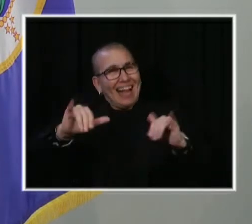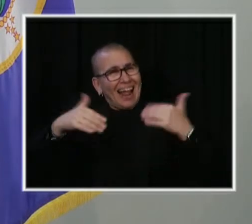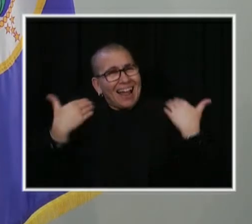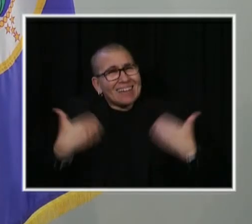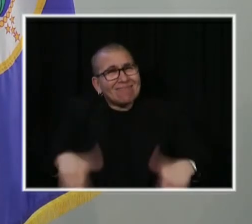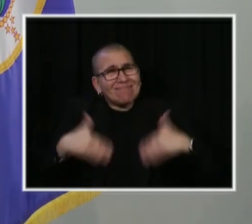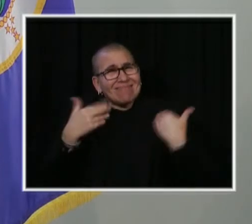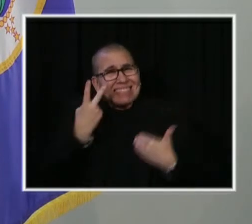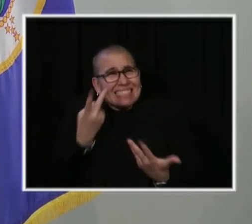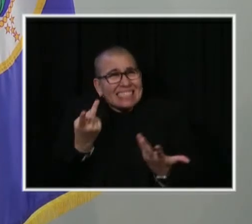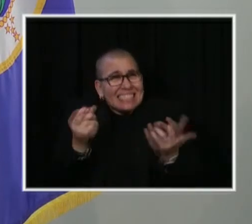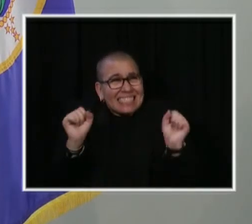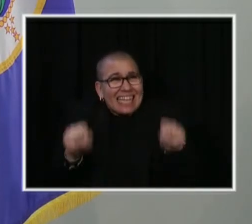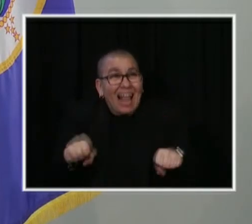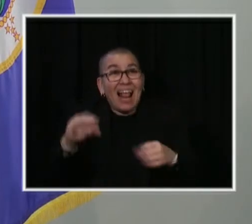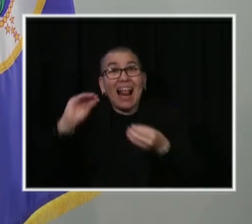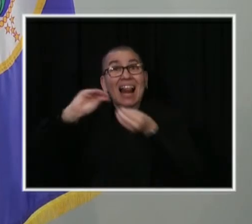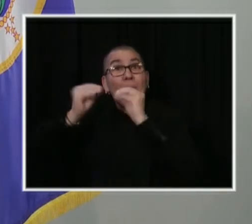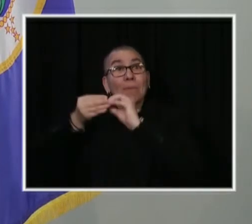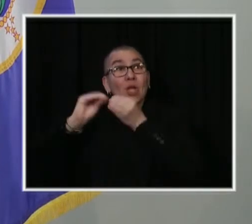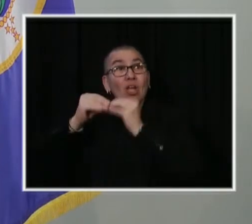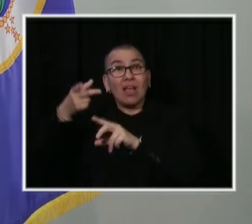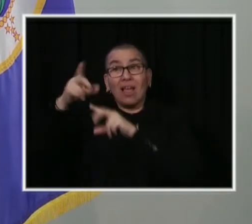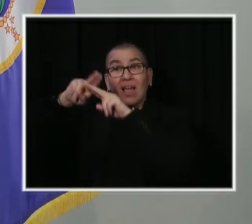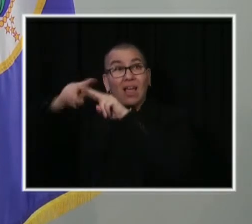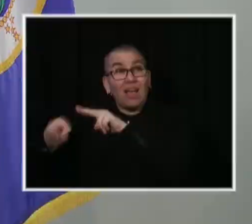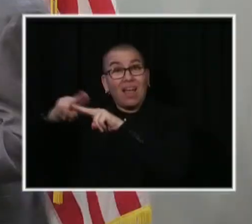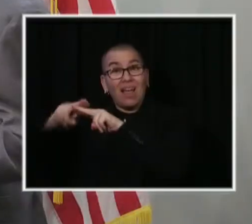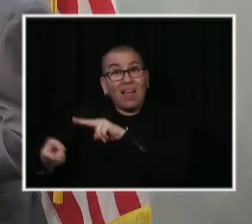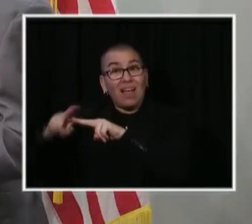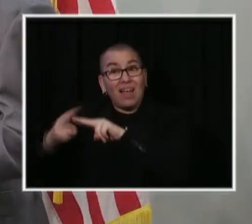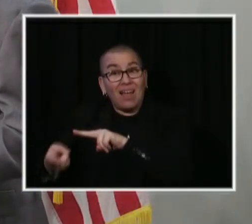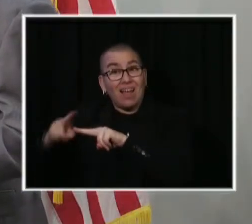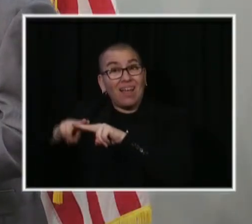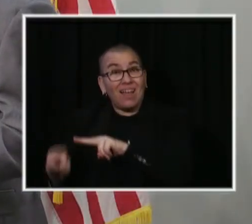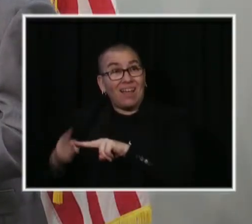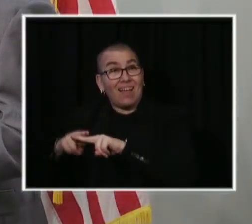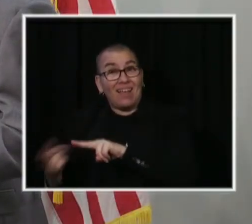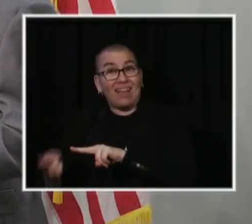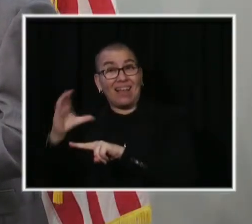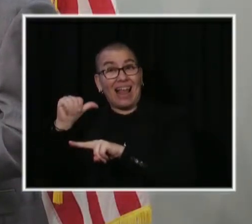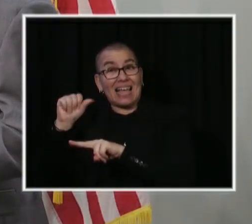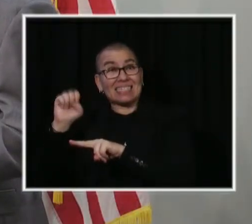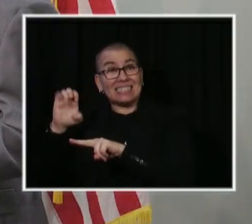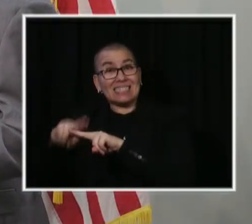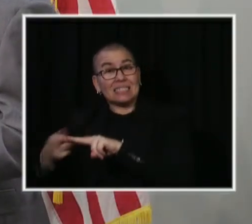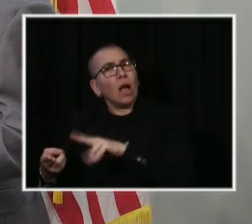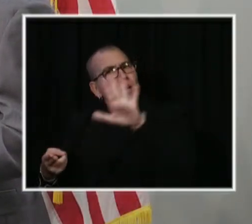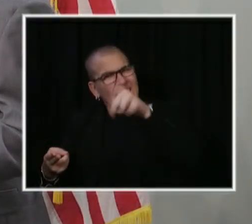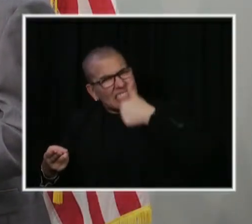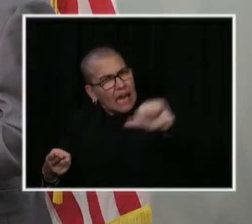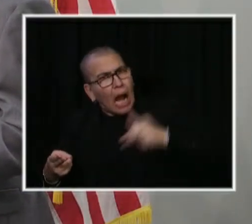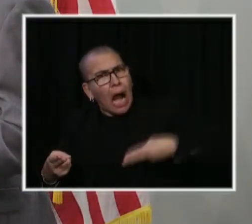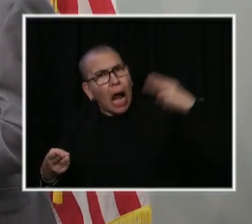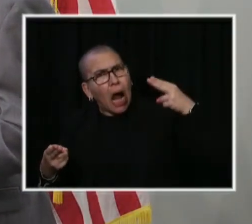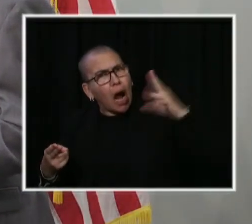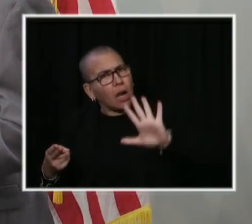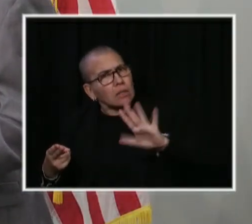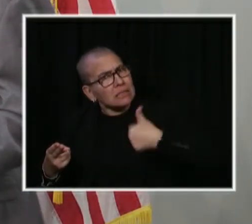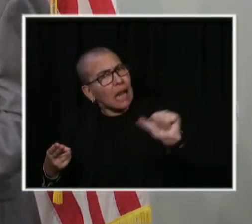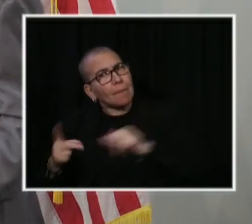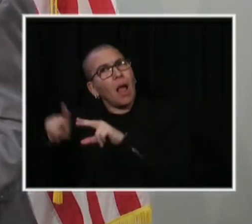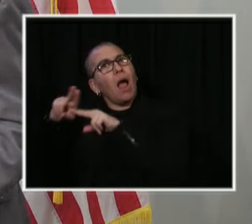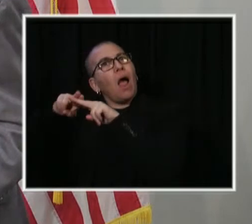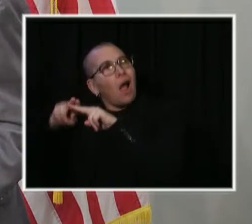rate is coming down, but I want to note, and I'm sure Commissioner Malcolm will note, that is still too high of where it stands. We need to continue to depress that